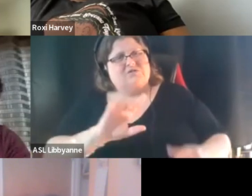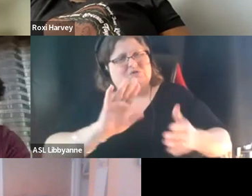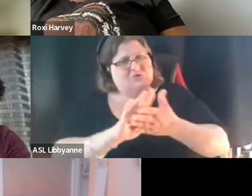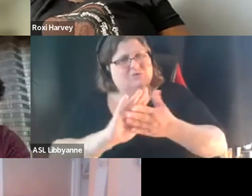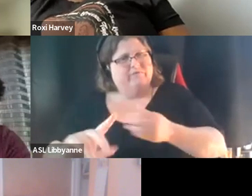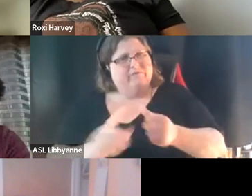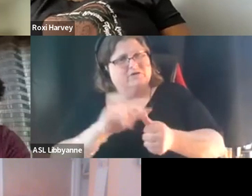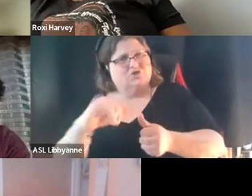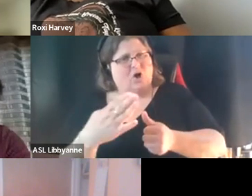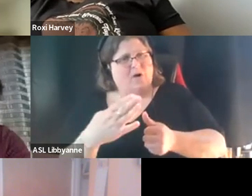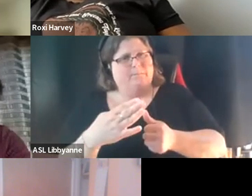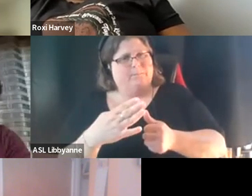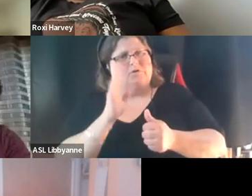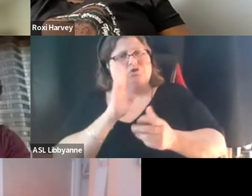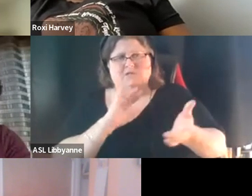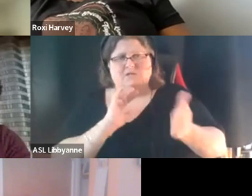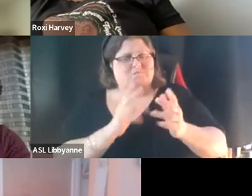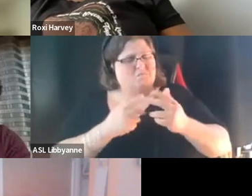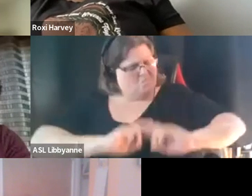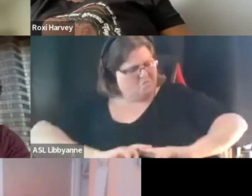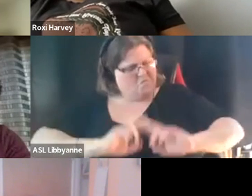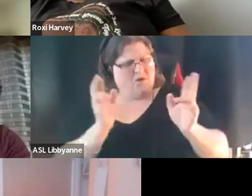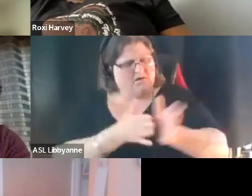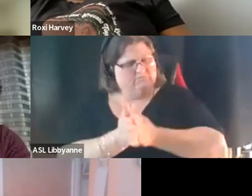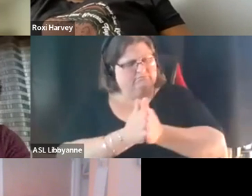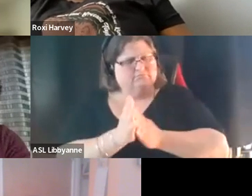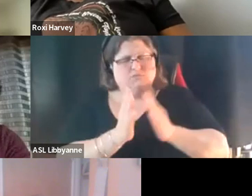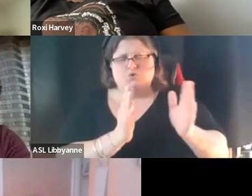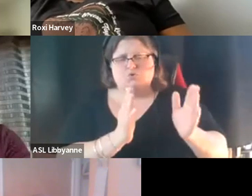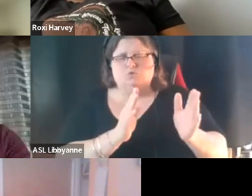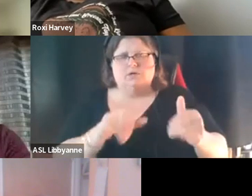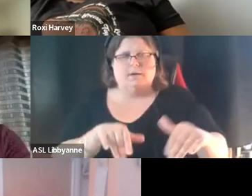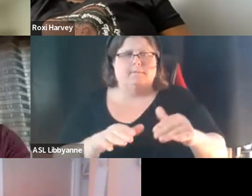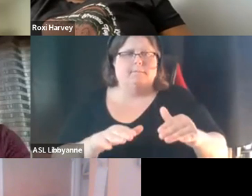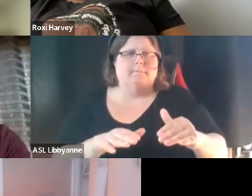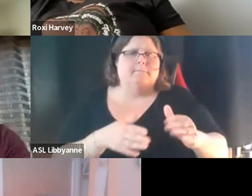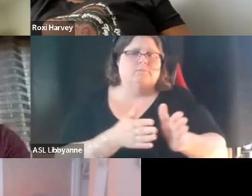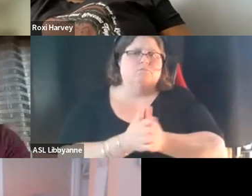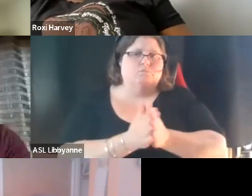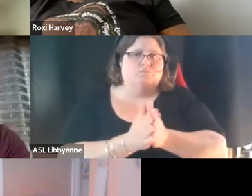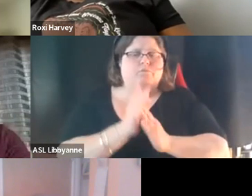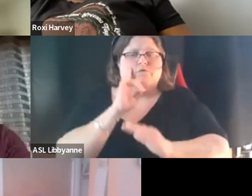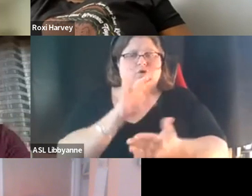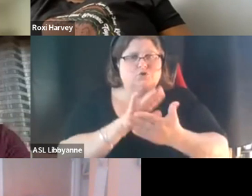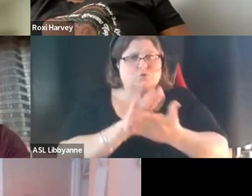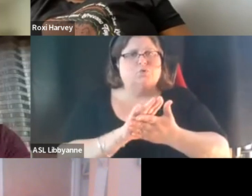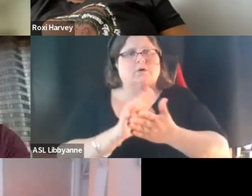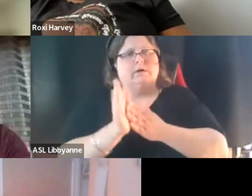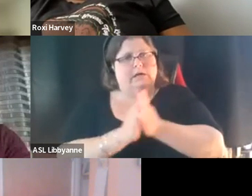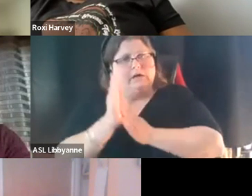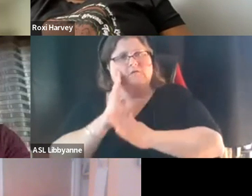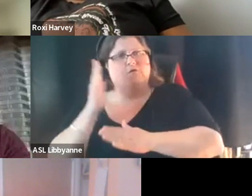future. So my other question is, how will the candidate ensure that all students in the district have access